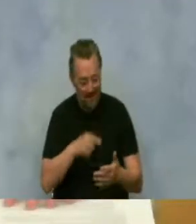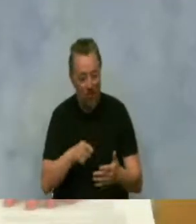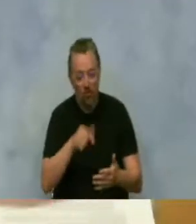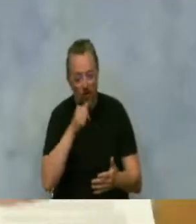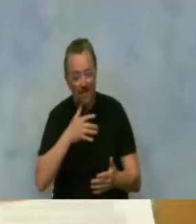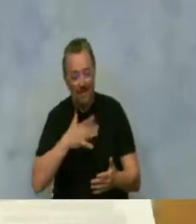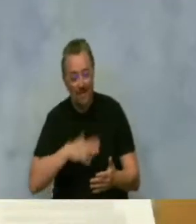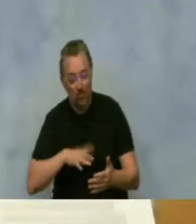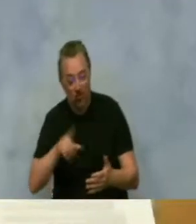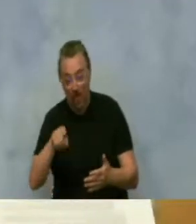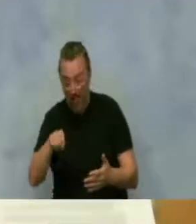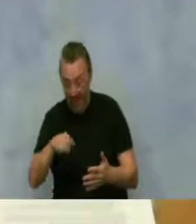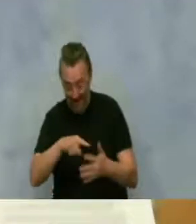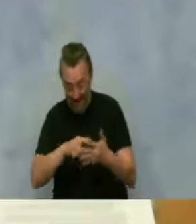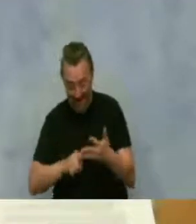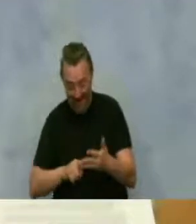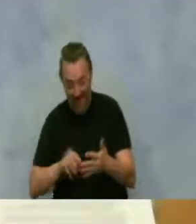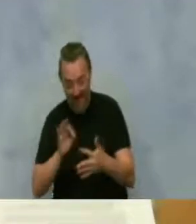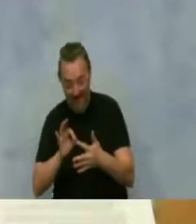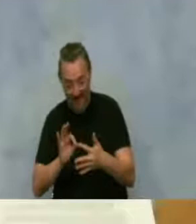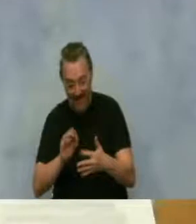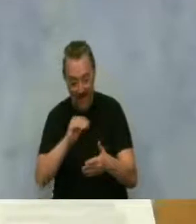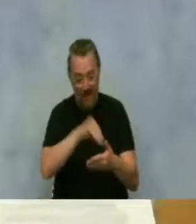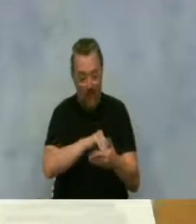this particular report because of the purpose of it.